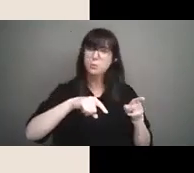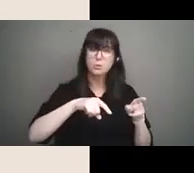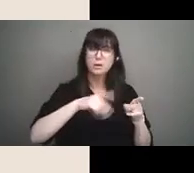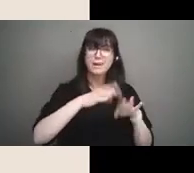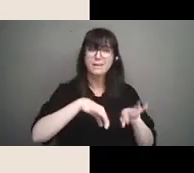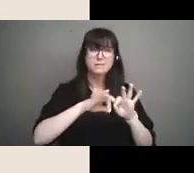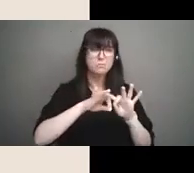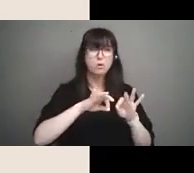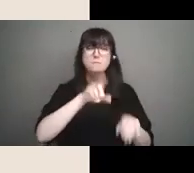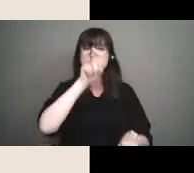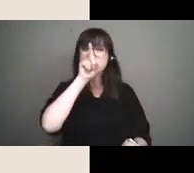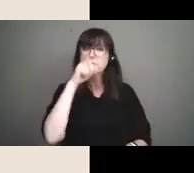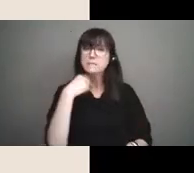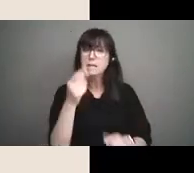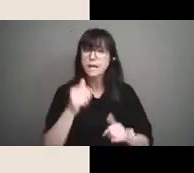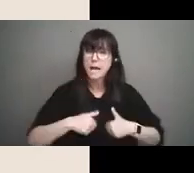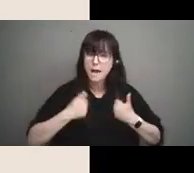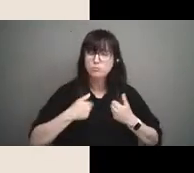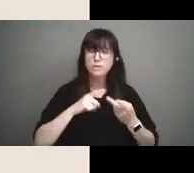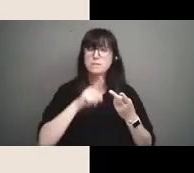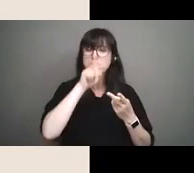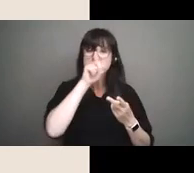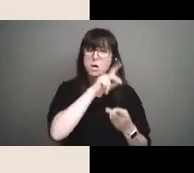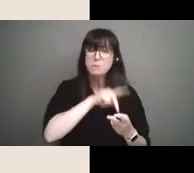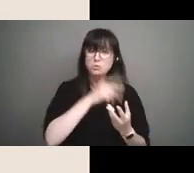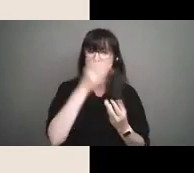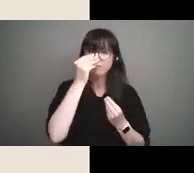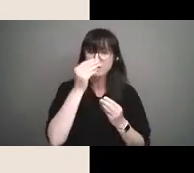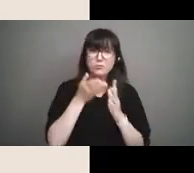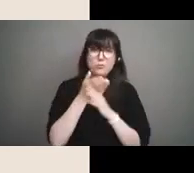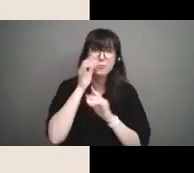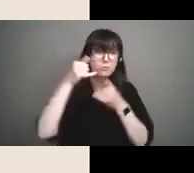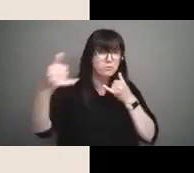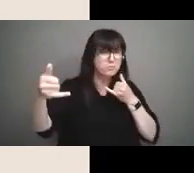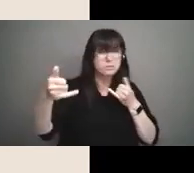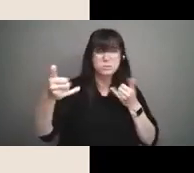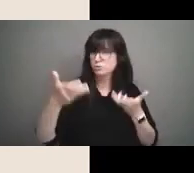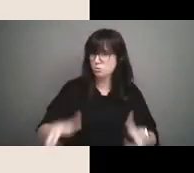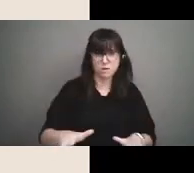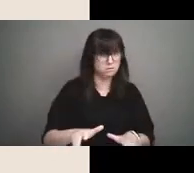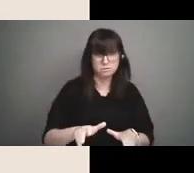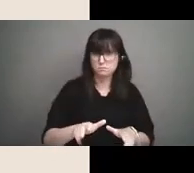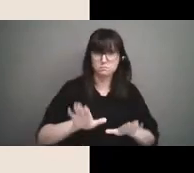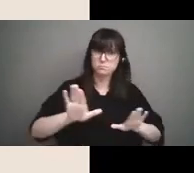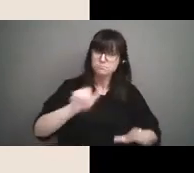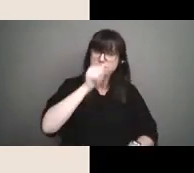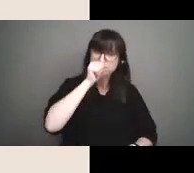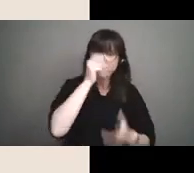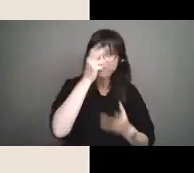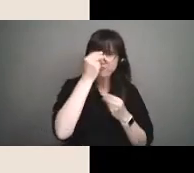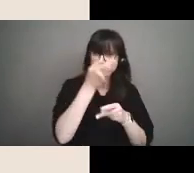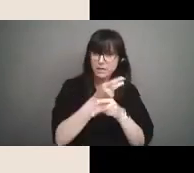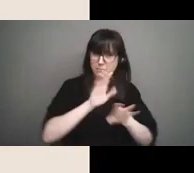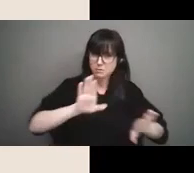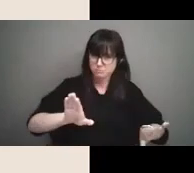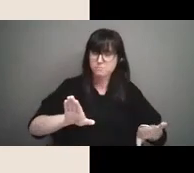giving their address or their personal information across the teleconferencing waves. We really wanted to be able